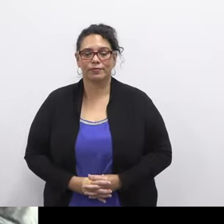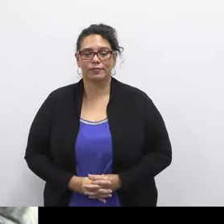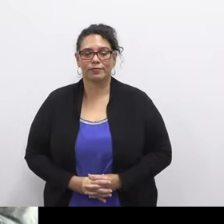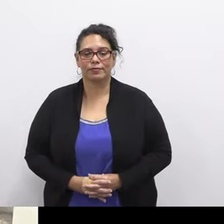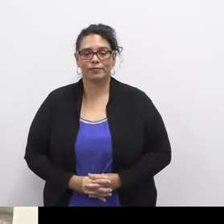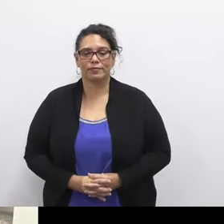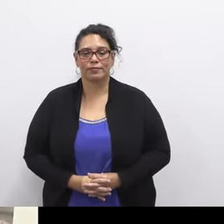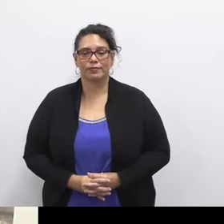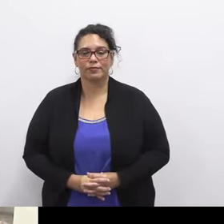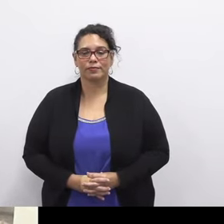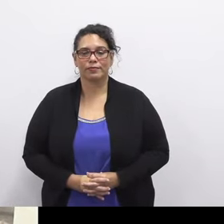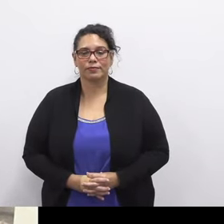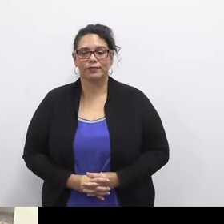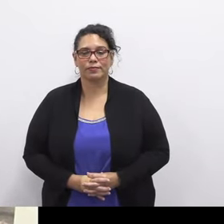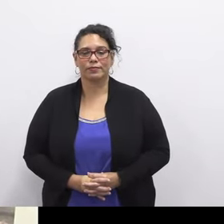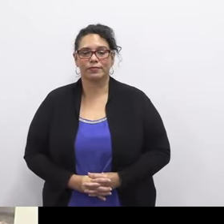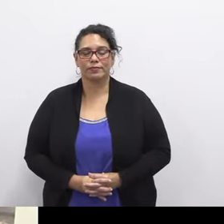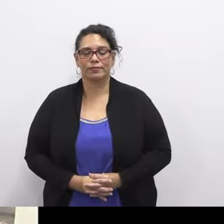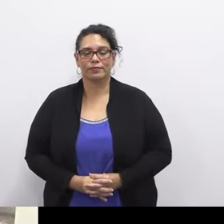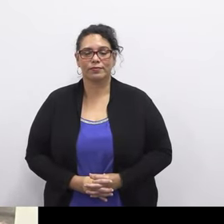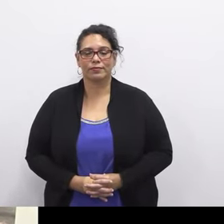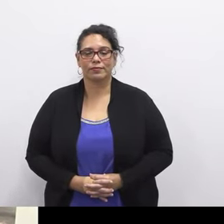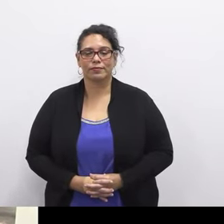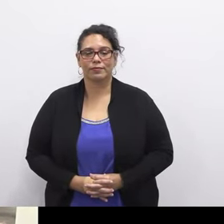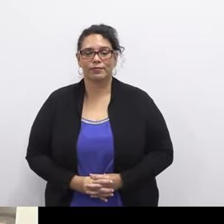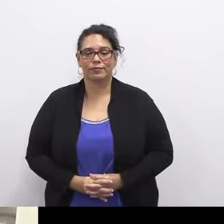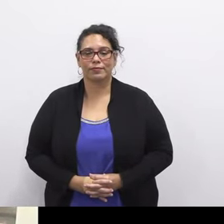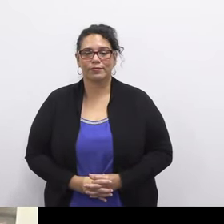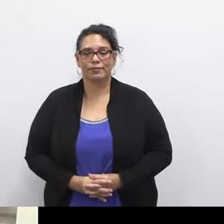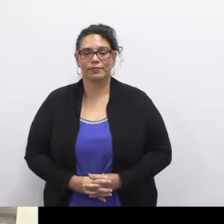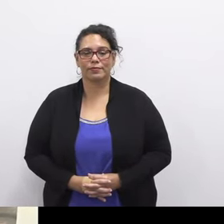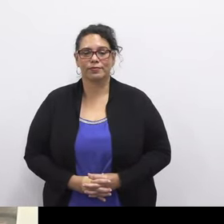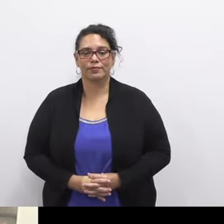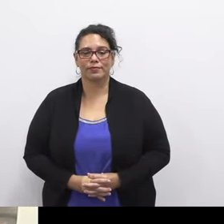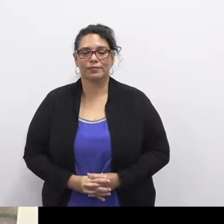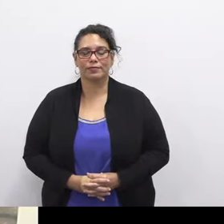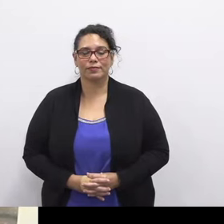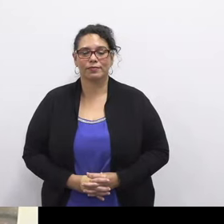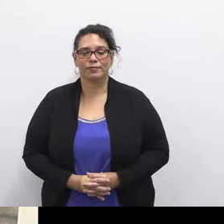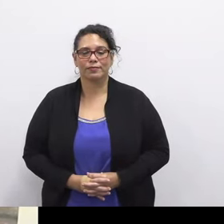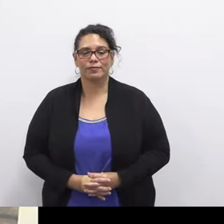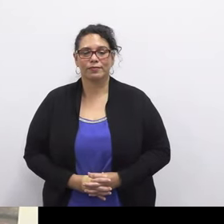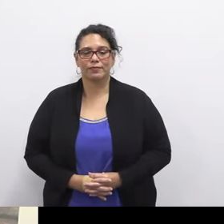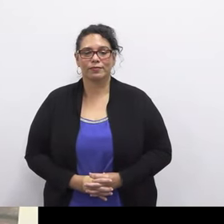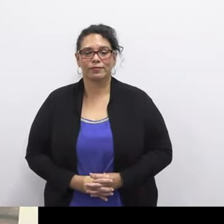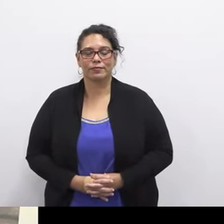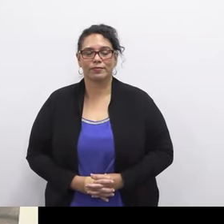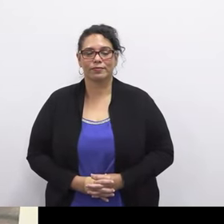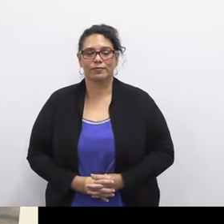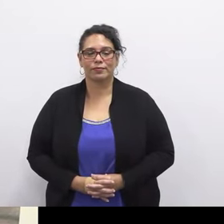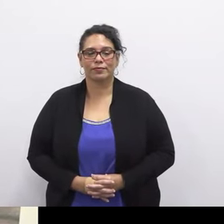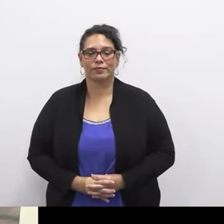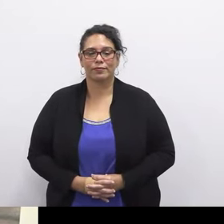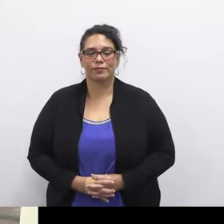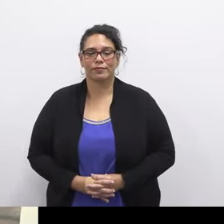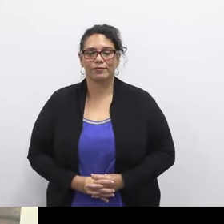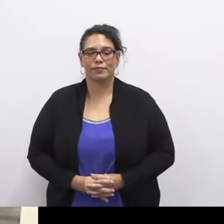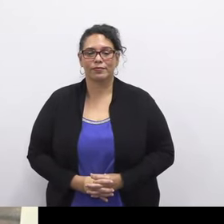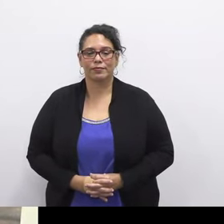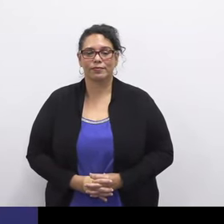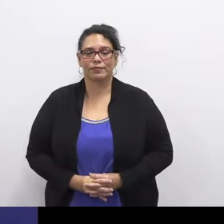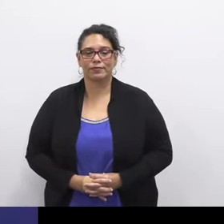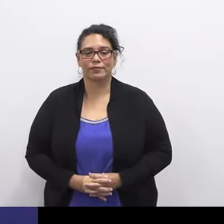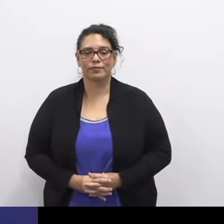for new students, introverted students, extroverted students. Transitioning from being helped to helping others has been